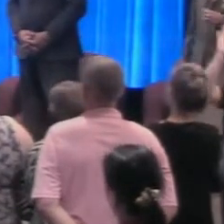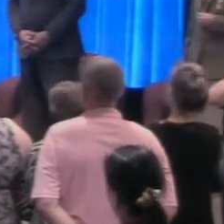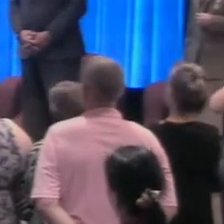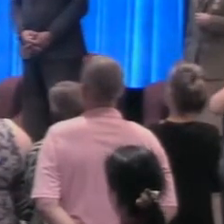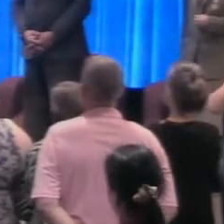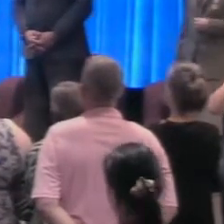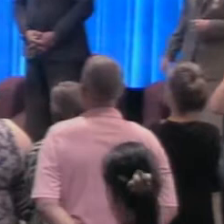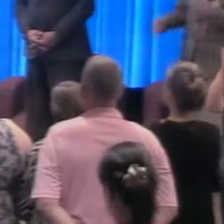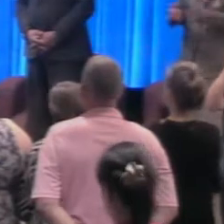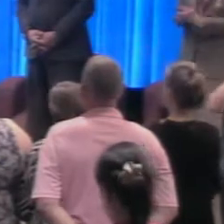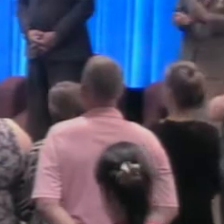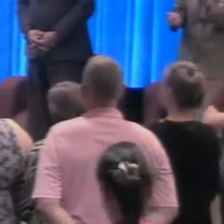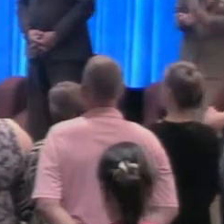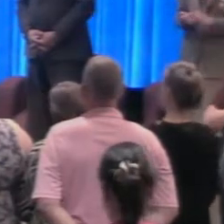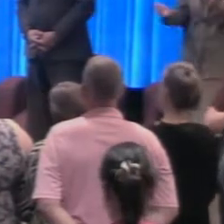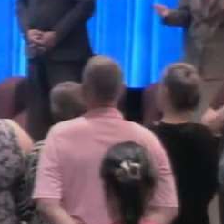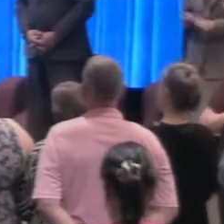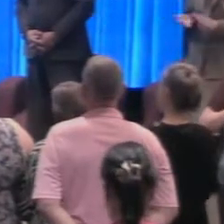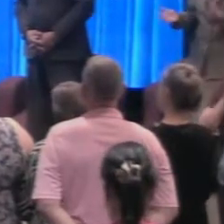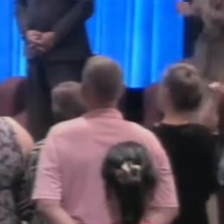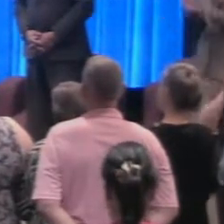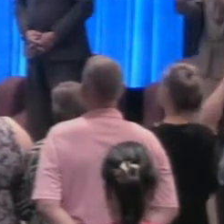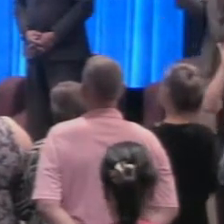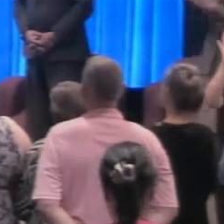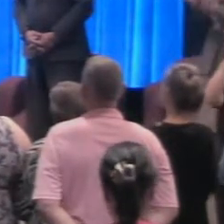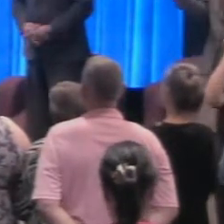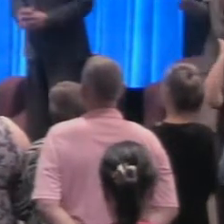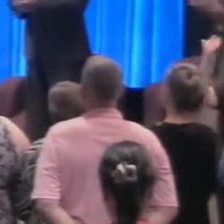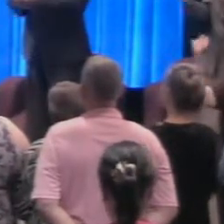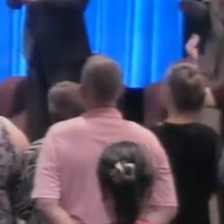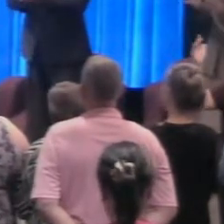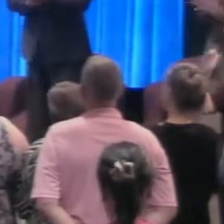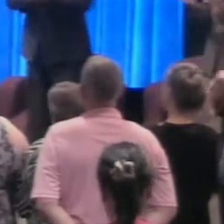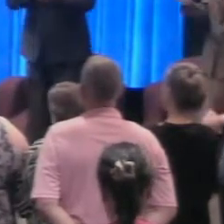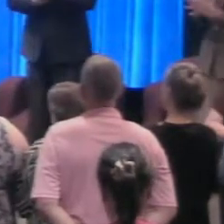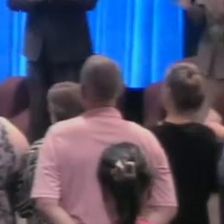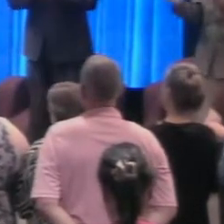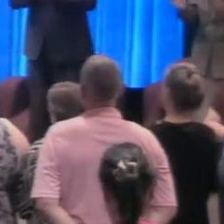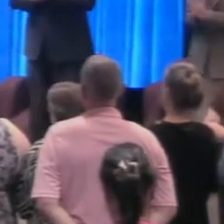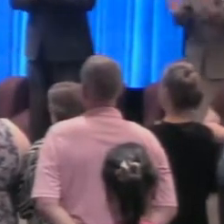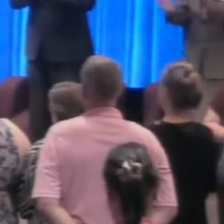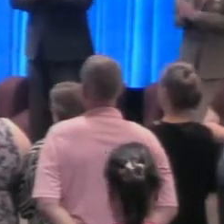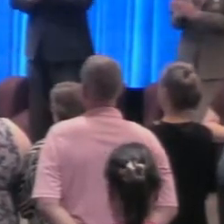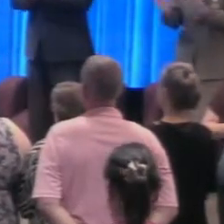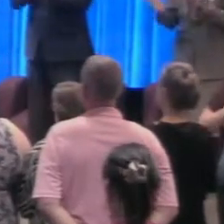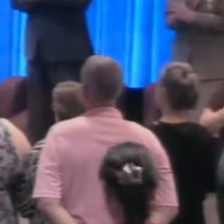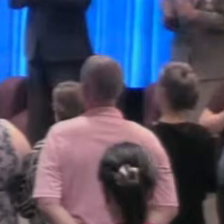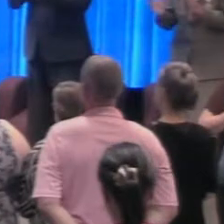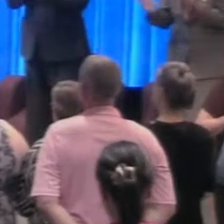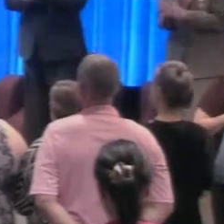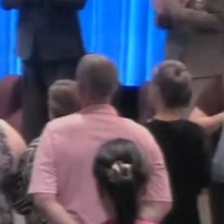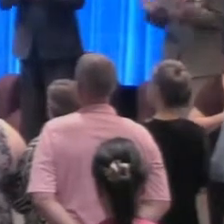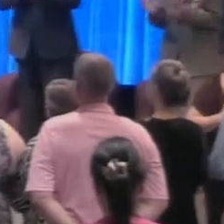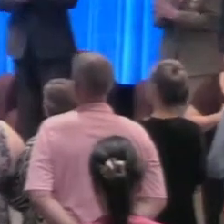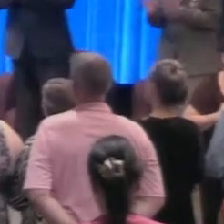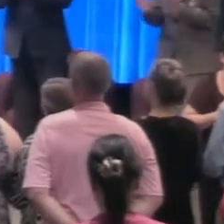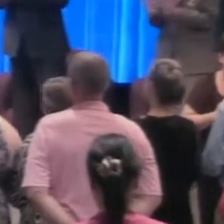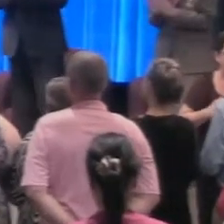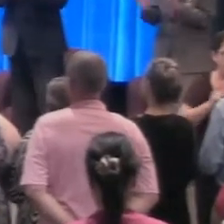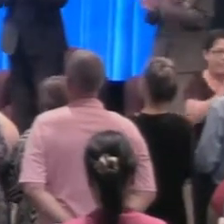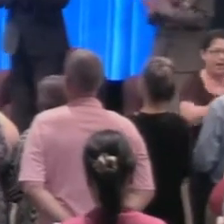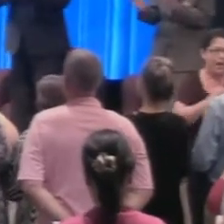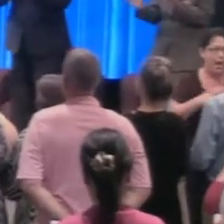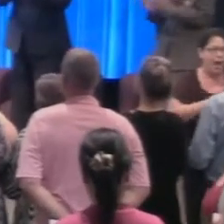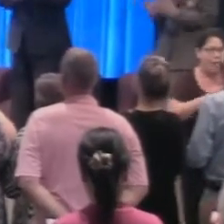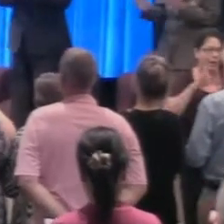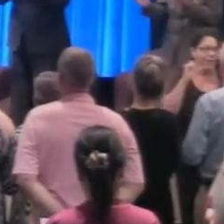blue yonder, climbing high into the sun. Here they come, moving to meet